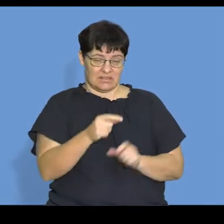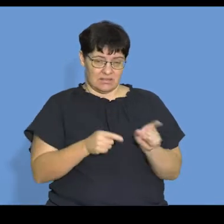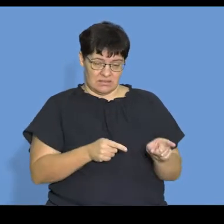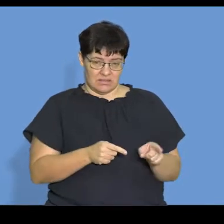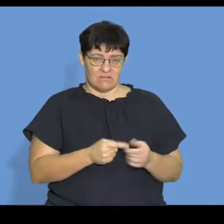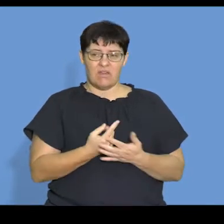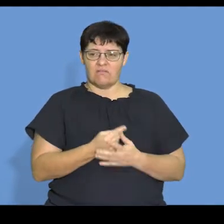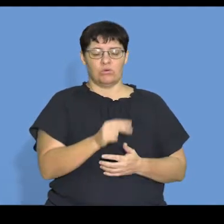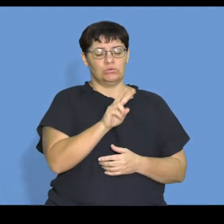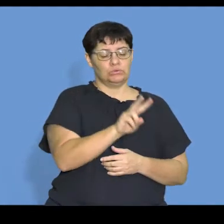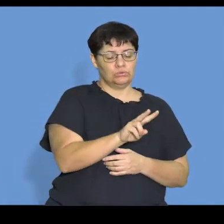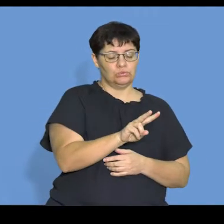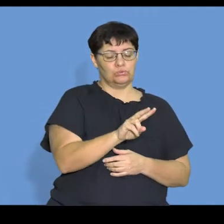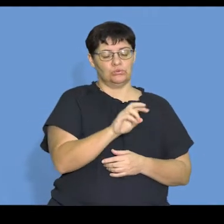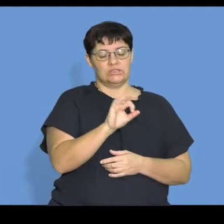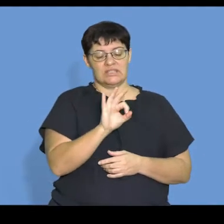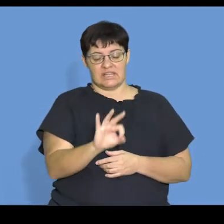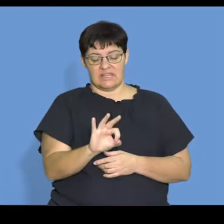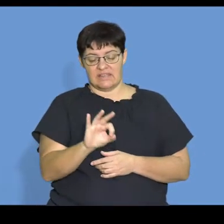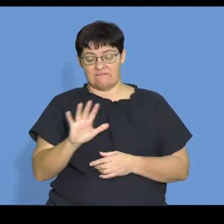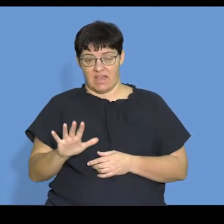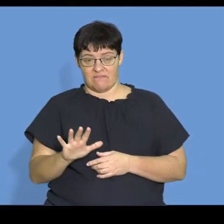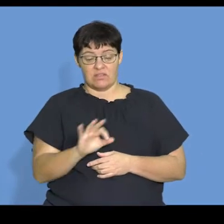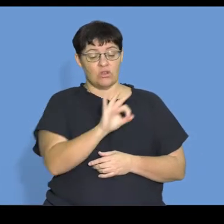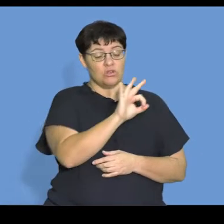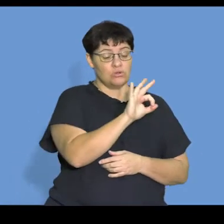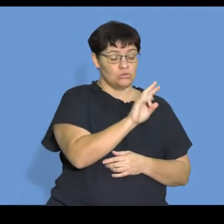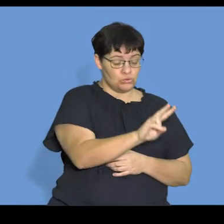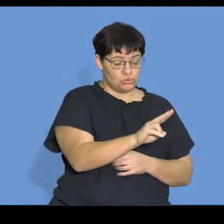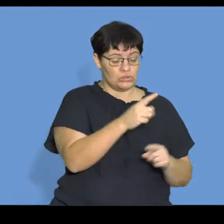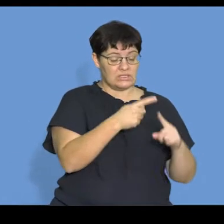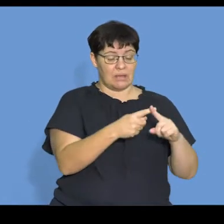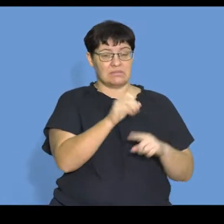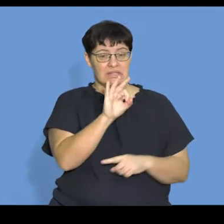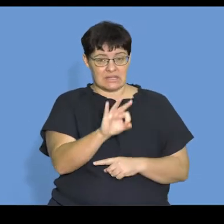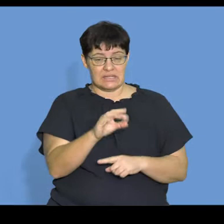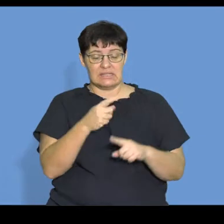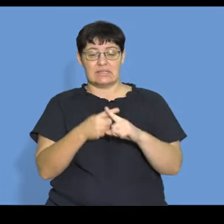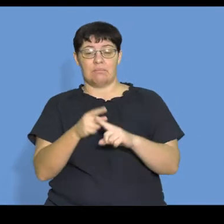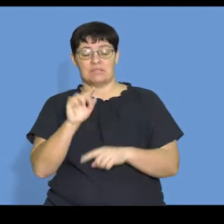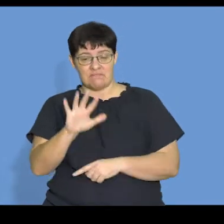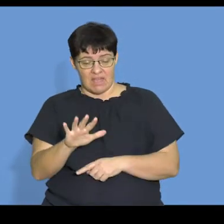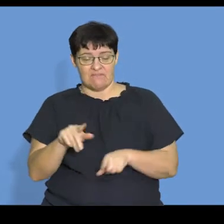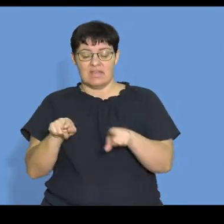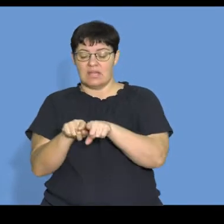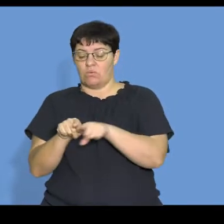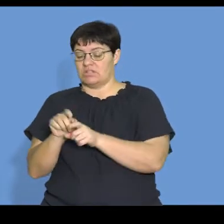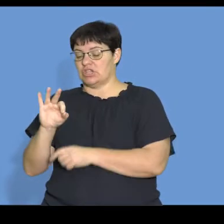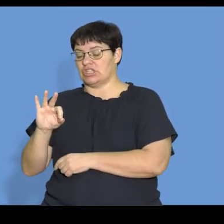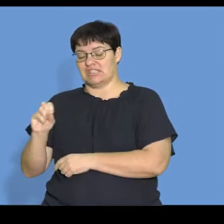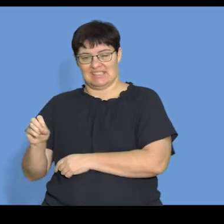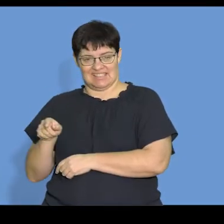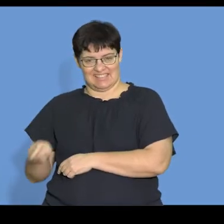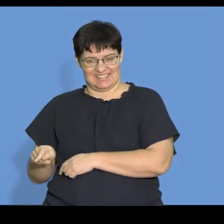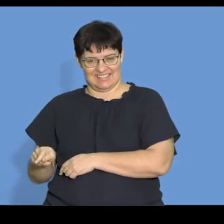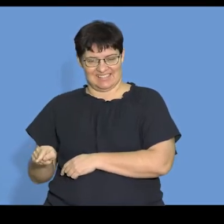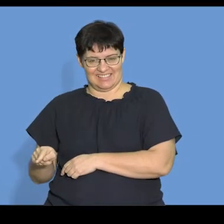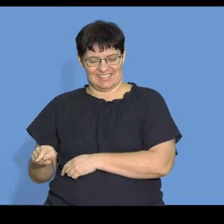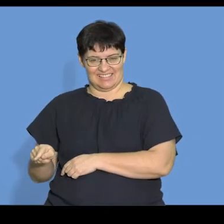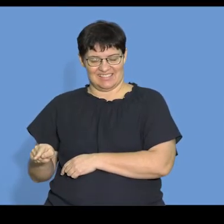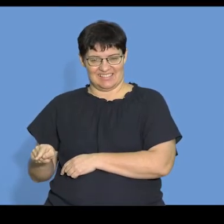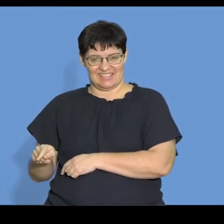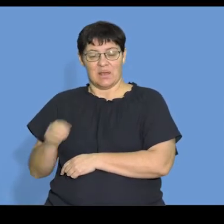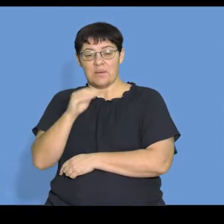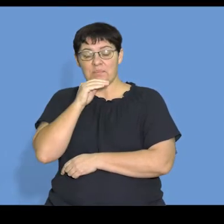and 5, and I'm multiplying all of them, they will give me 30. That will therefore mean that 2, 3,